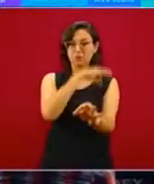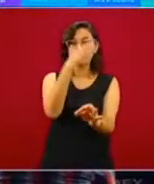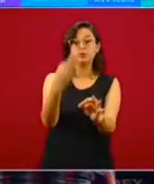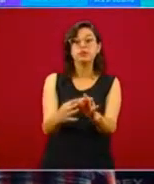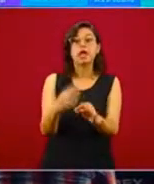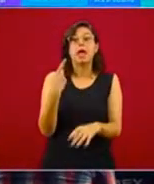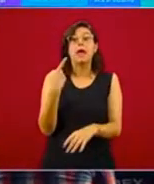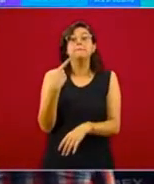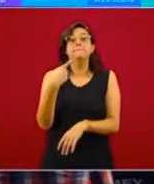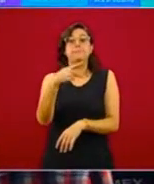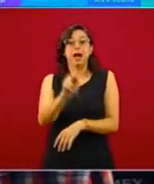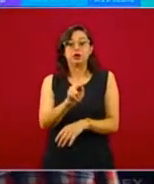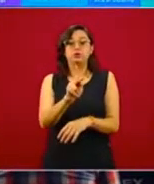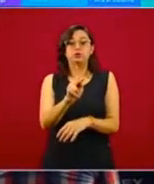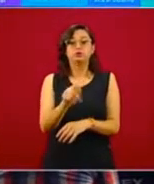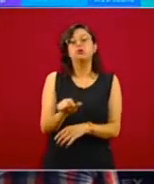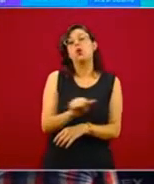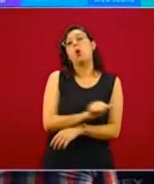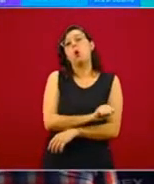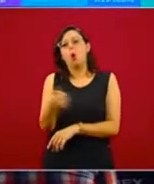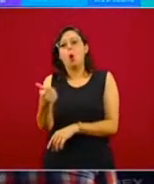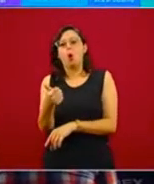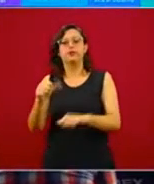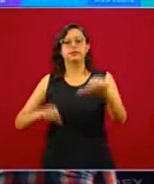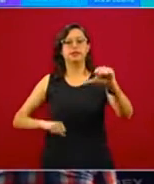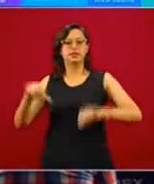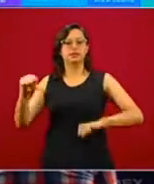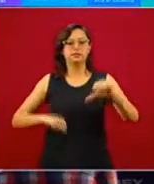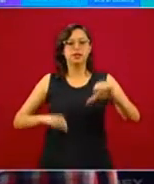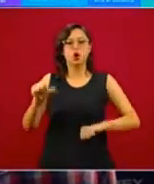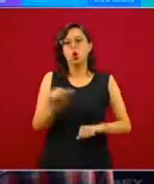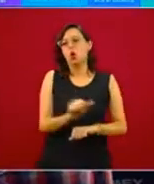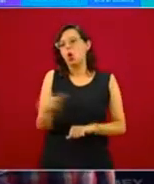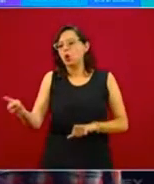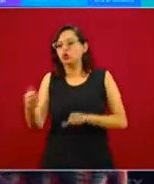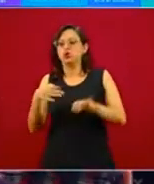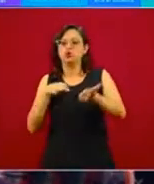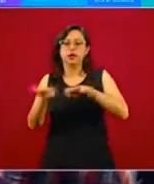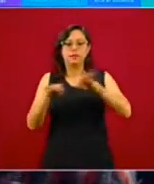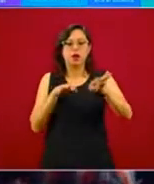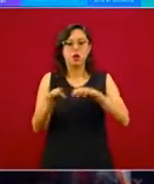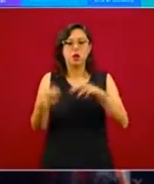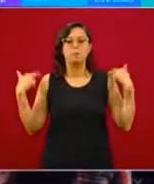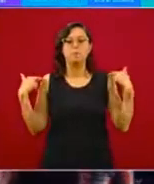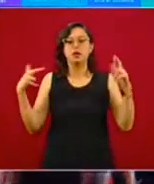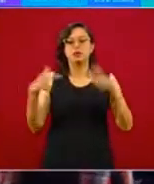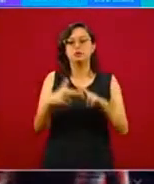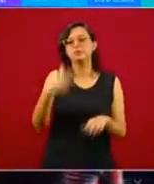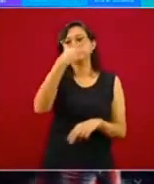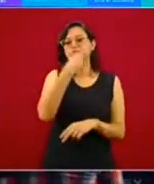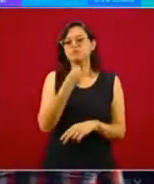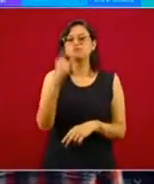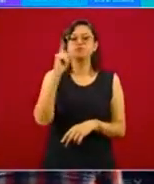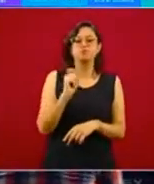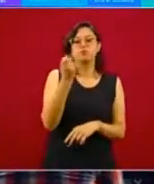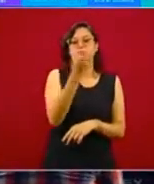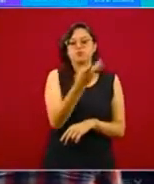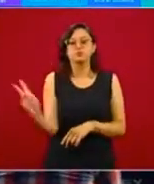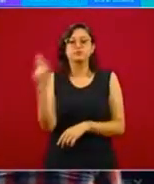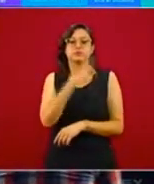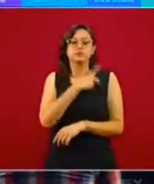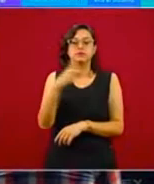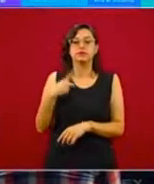Home. But there is also a series of work that should be developed